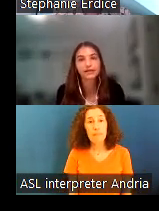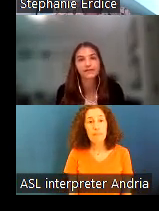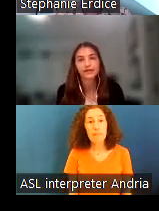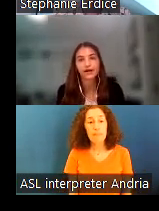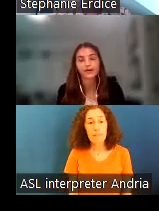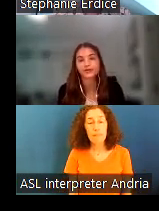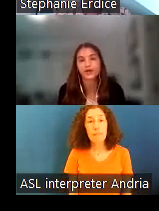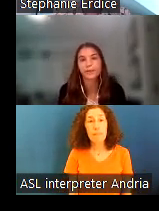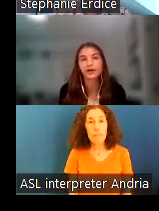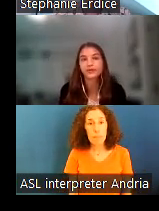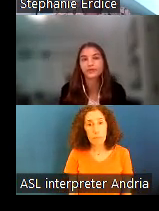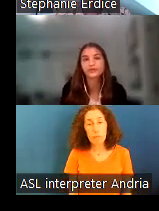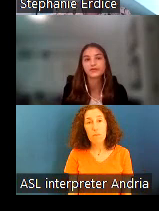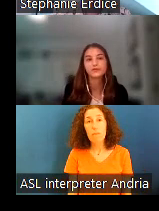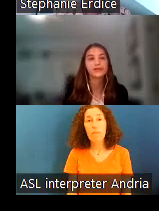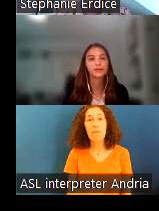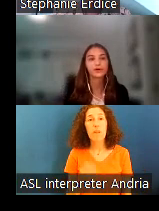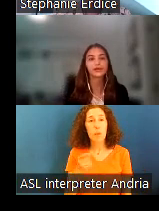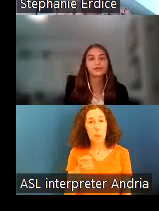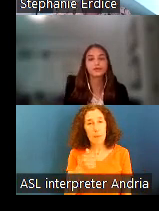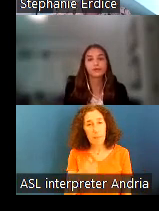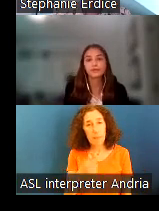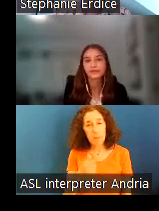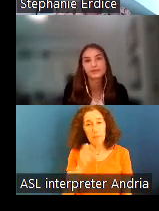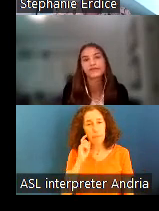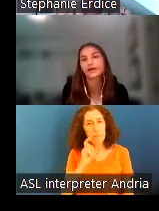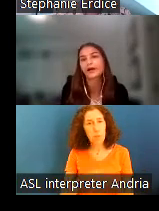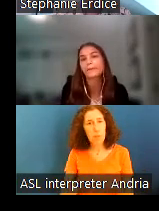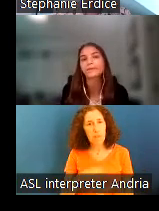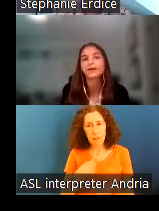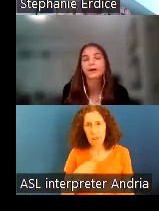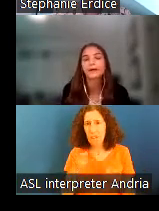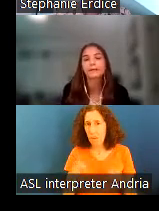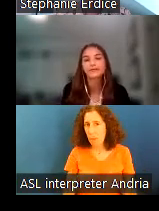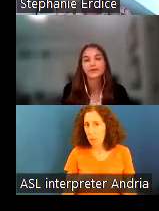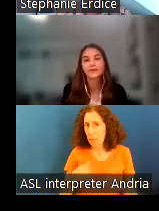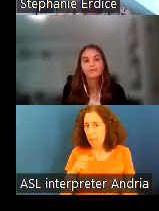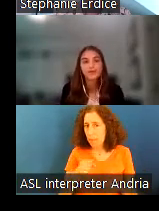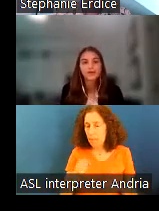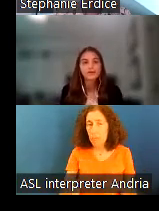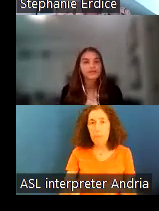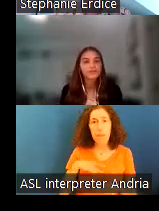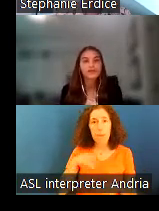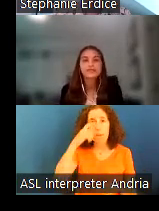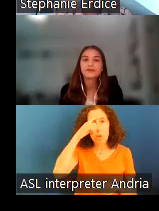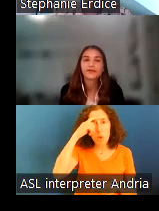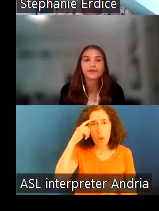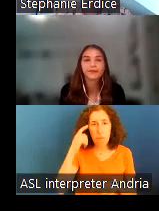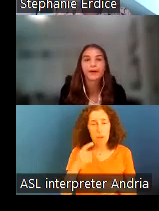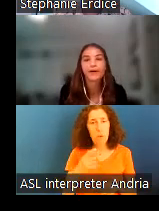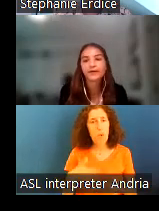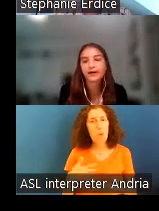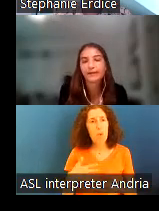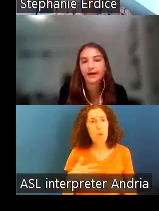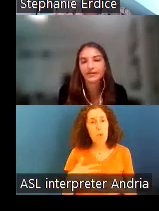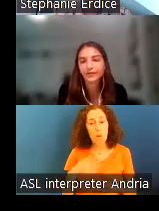experience signs of vicarious trauma and you need to take a break and do some self-care. So just some things to be